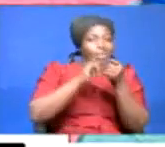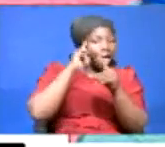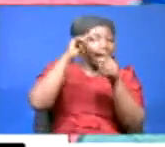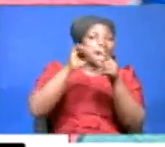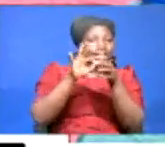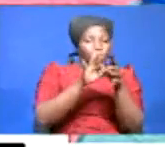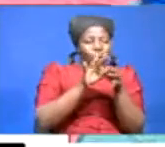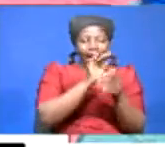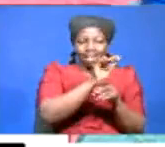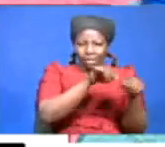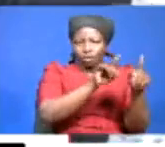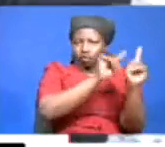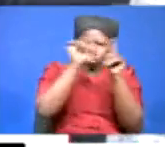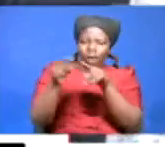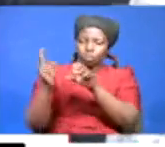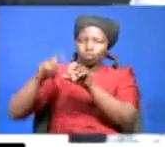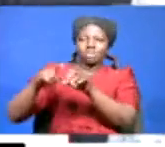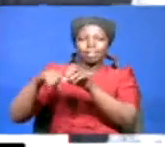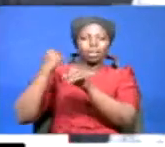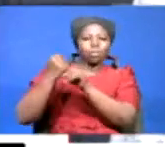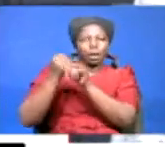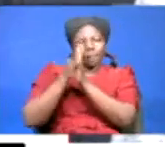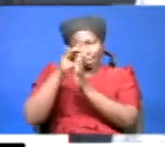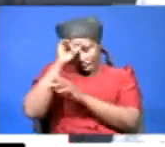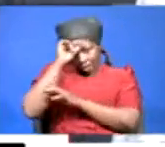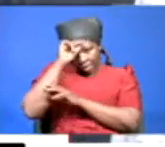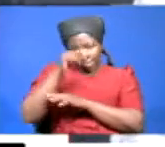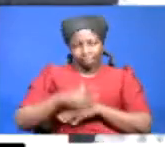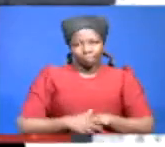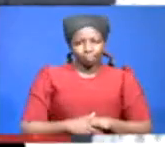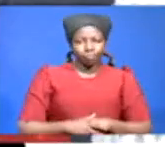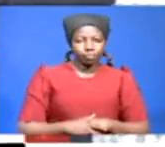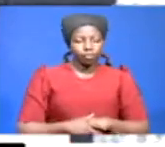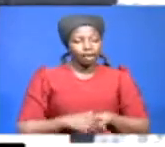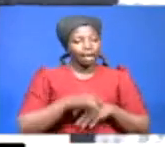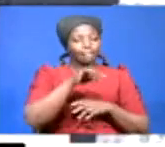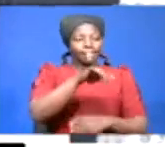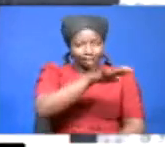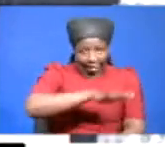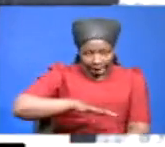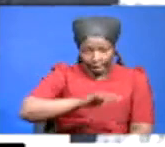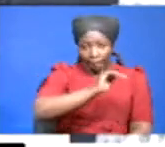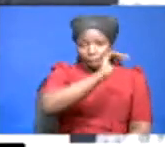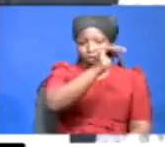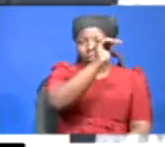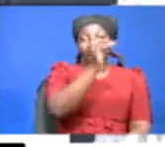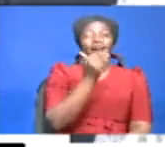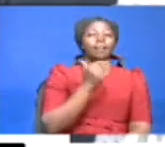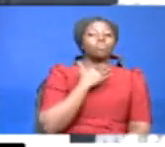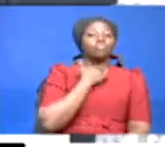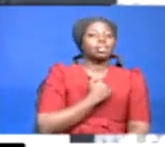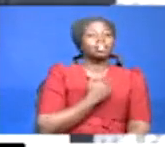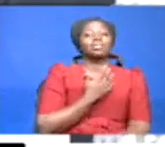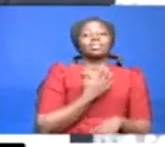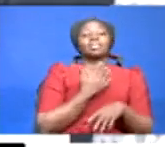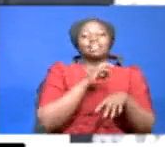with the government of the day. Na hapa katika mulima, tunataka ikifika December hii, 31st of